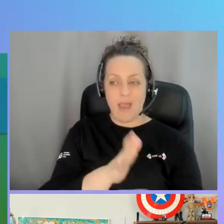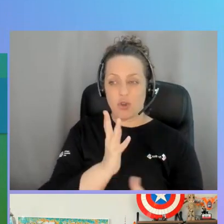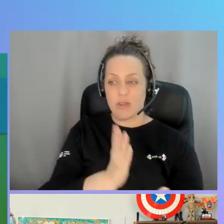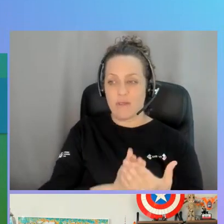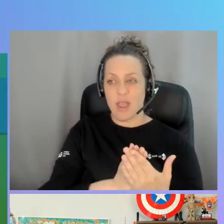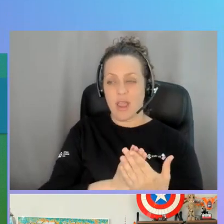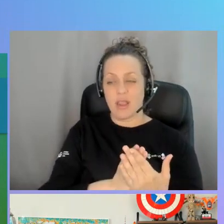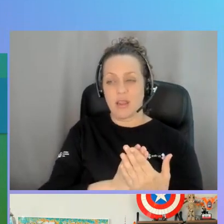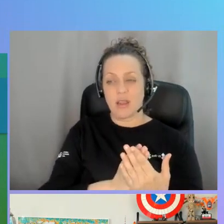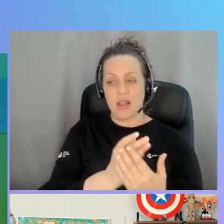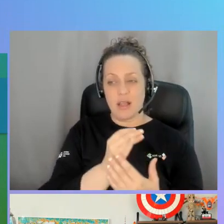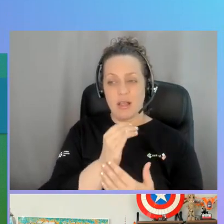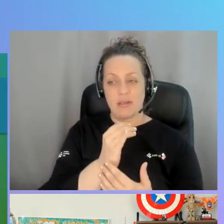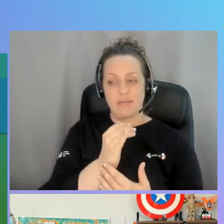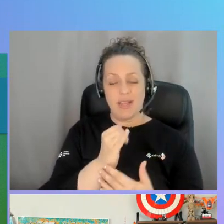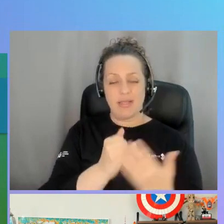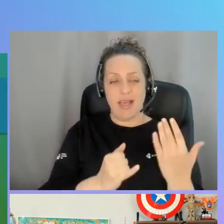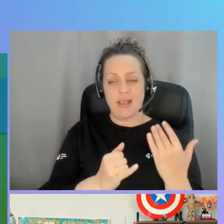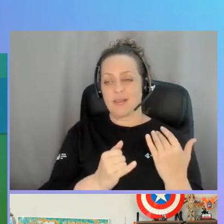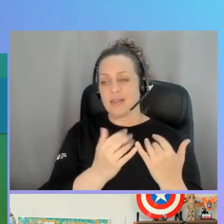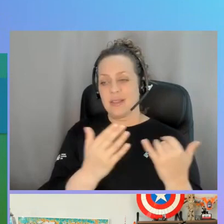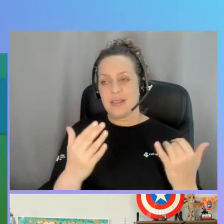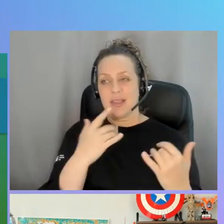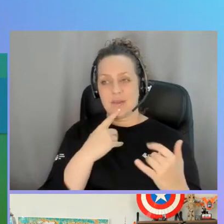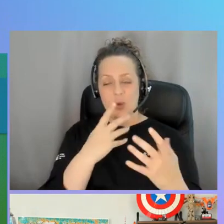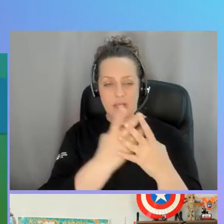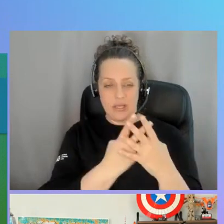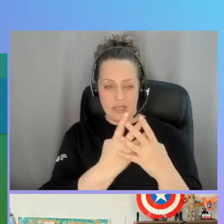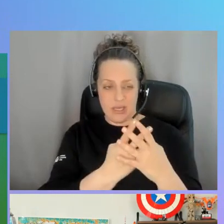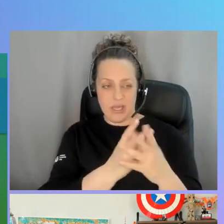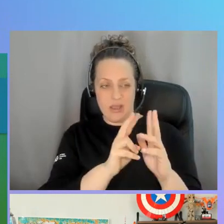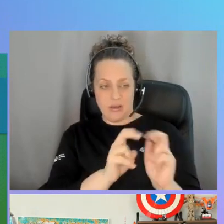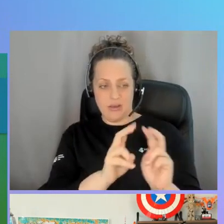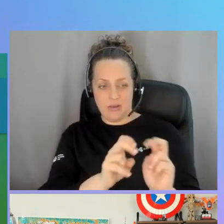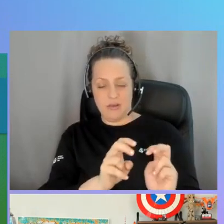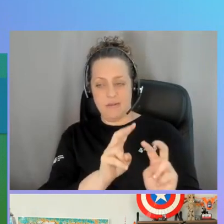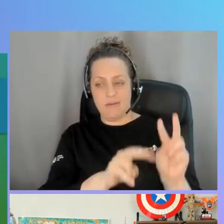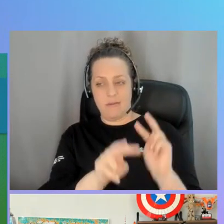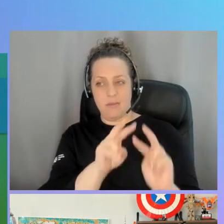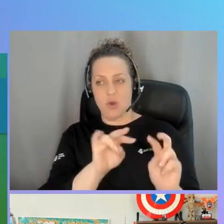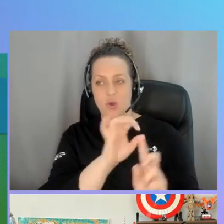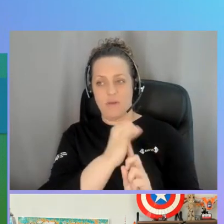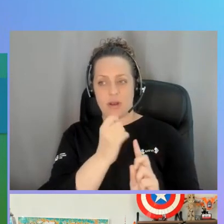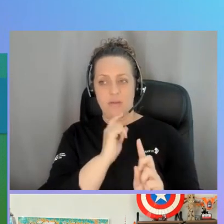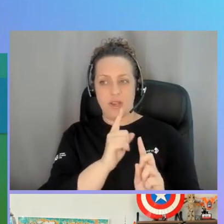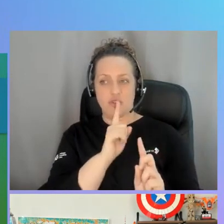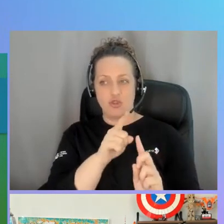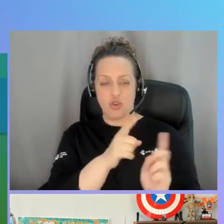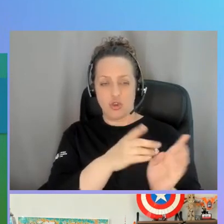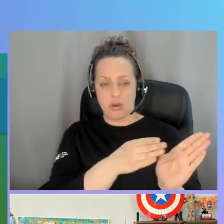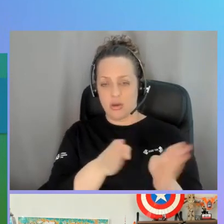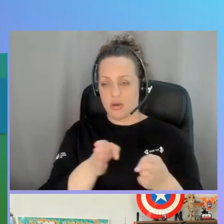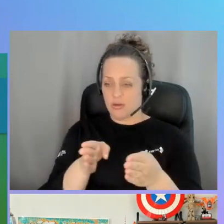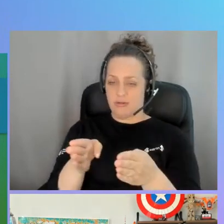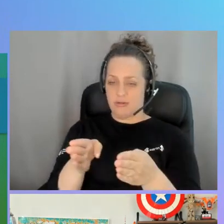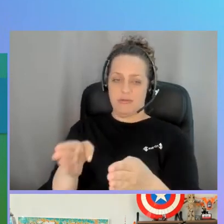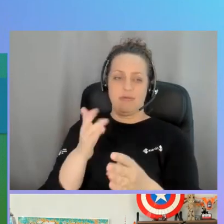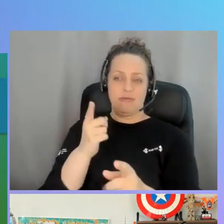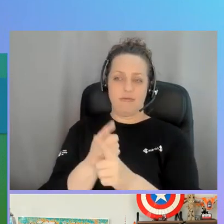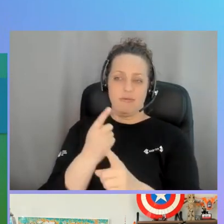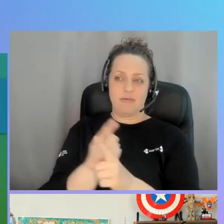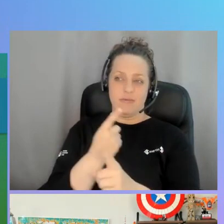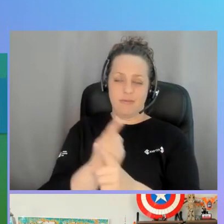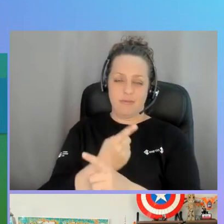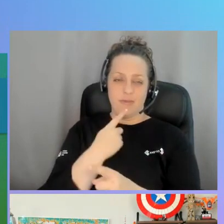last line of defense. Can you have scanning tools that kind of monitor your environments to make sure that you're moving in the right direction as it relates to